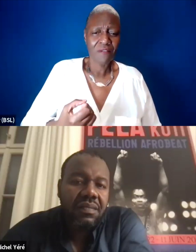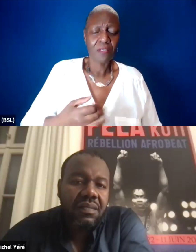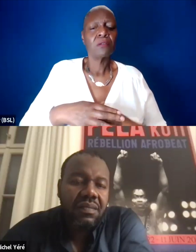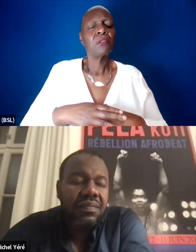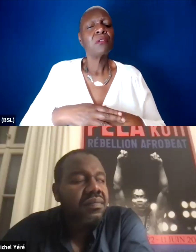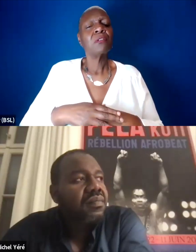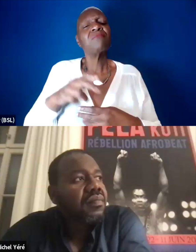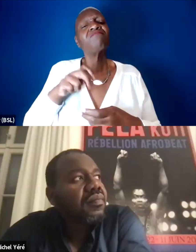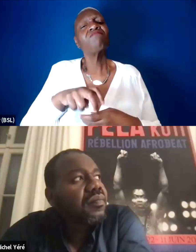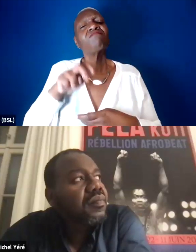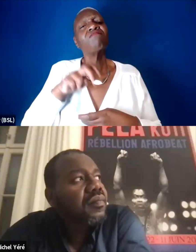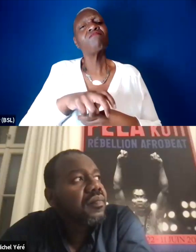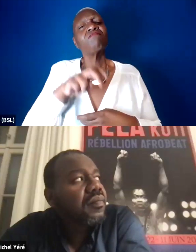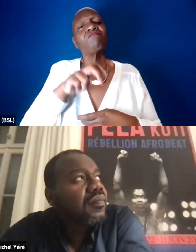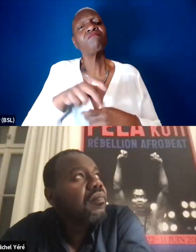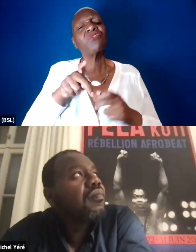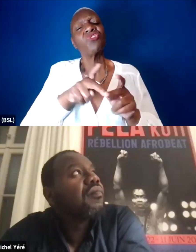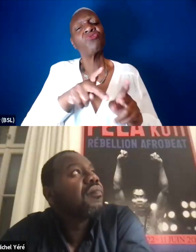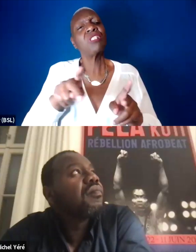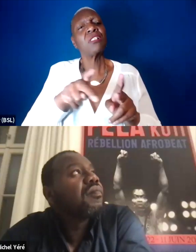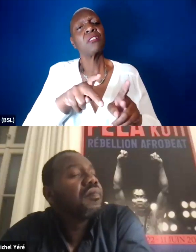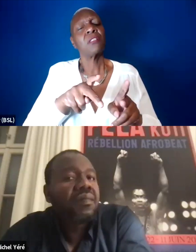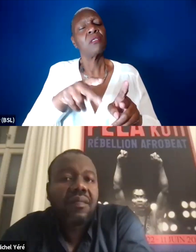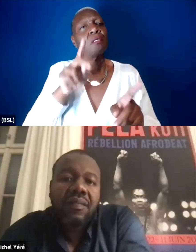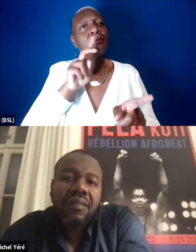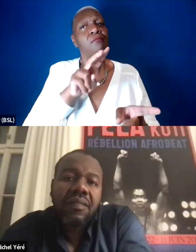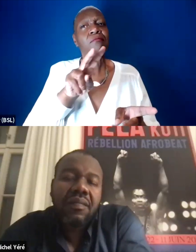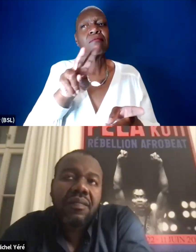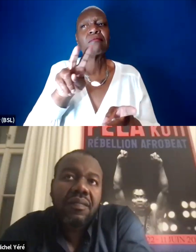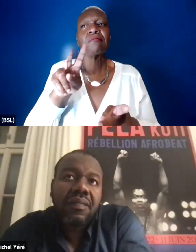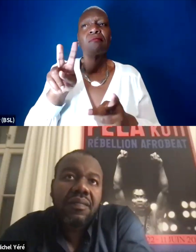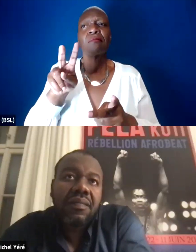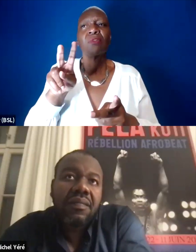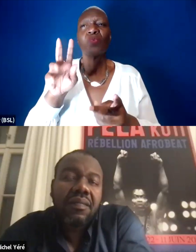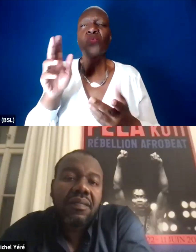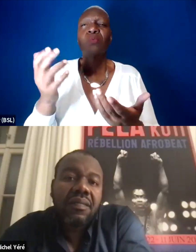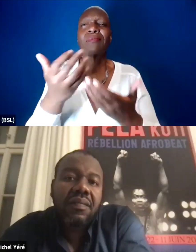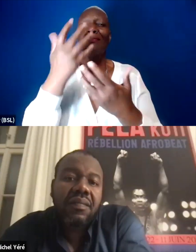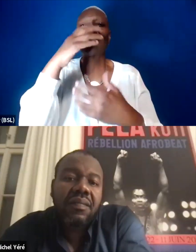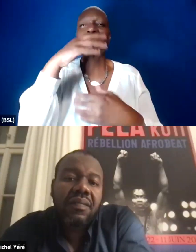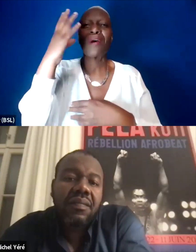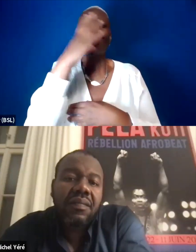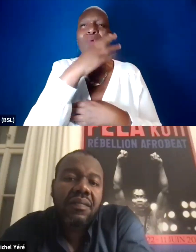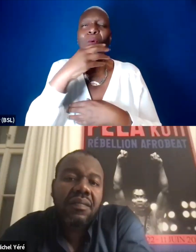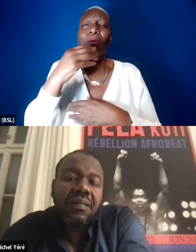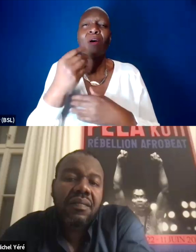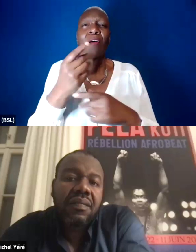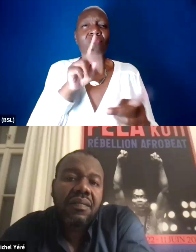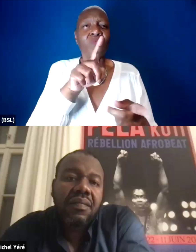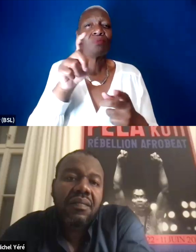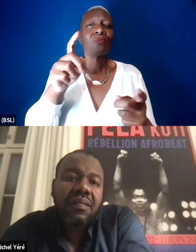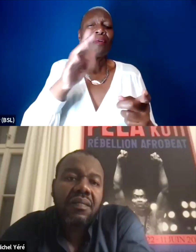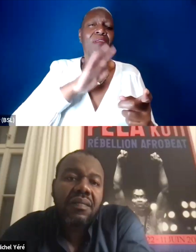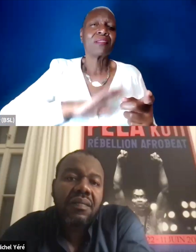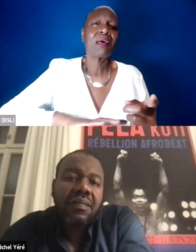When wandering along the city streets, I call on my eyes to collect in my soul the uninterrupted sighs and pleas